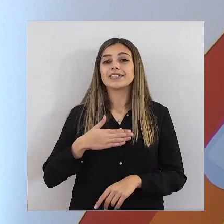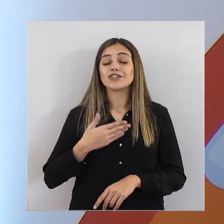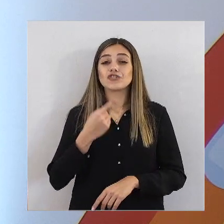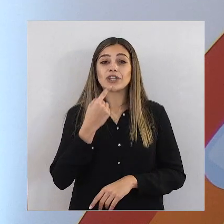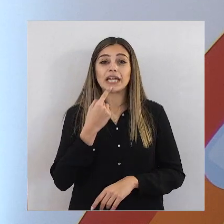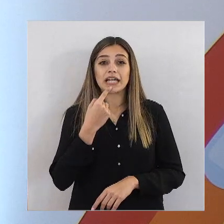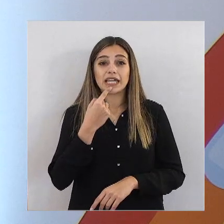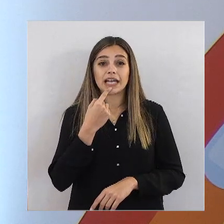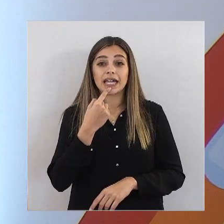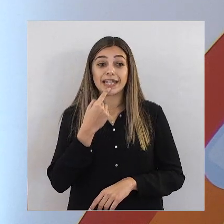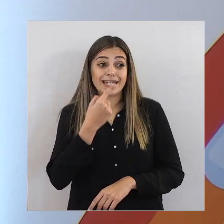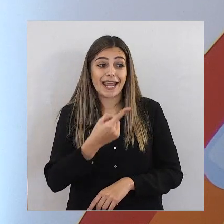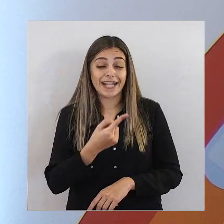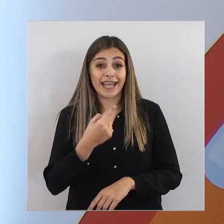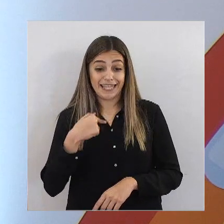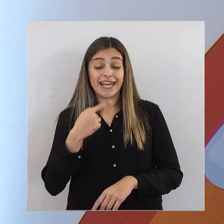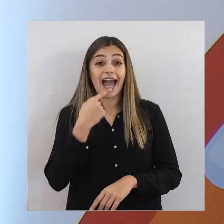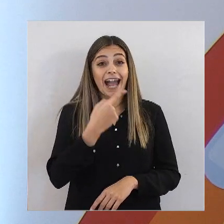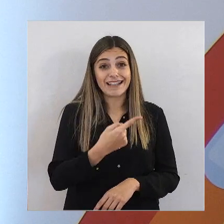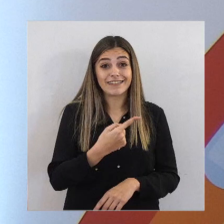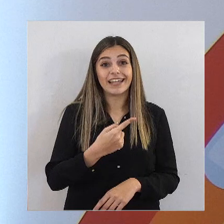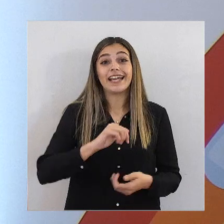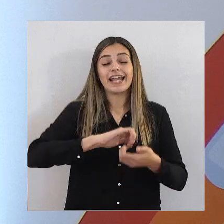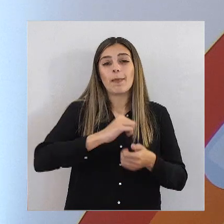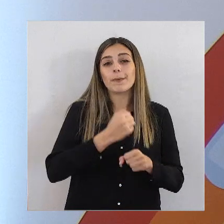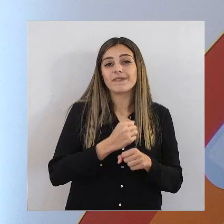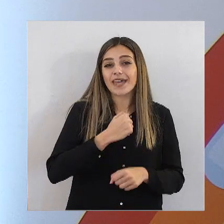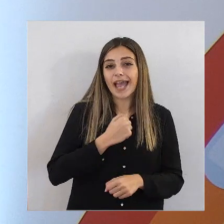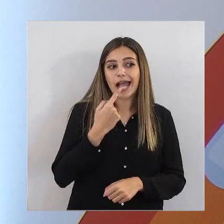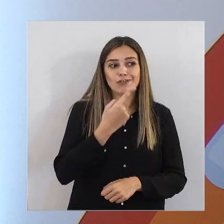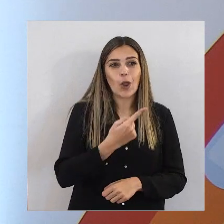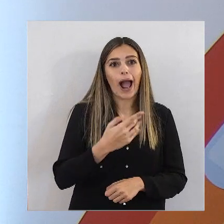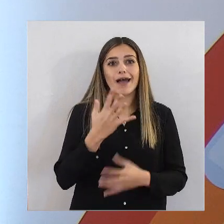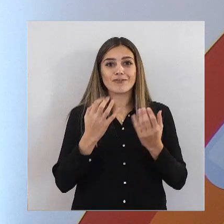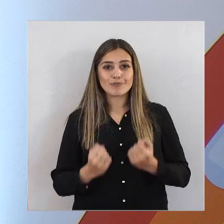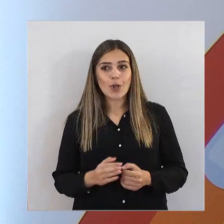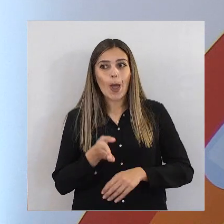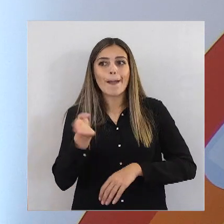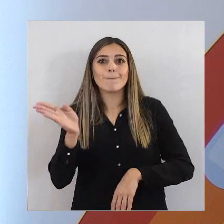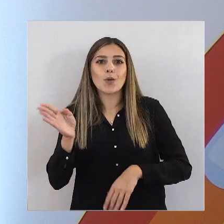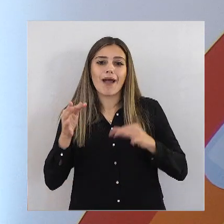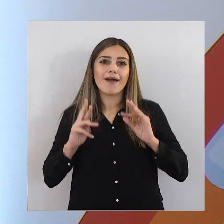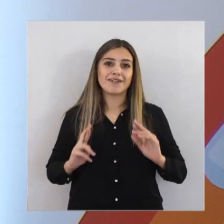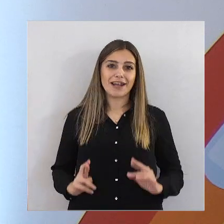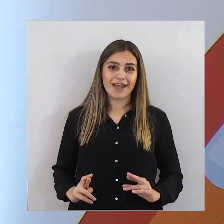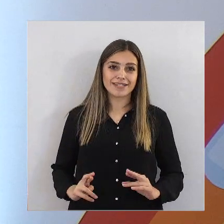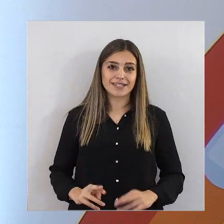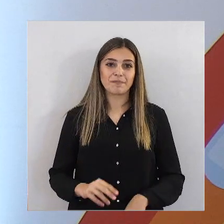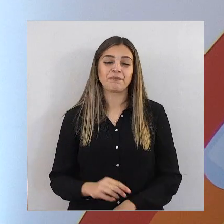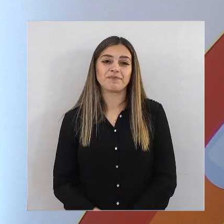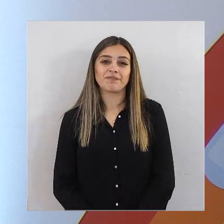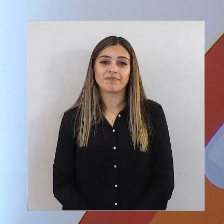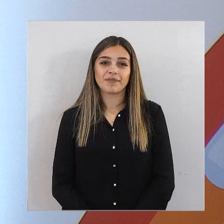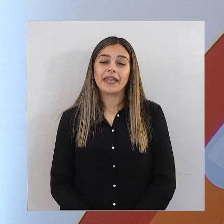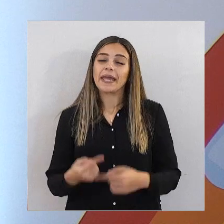a spa day after this project. In fact, I still really do. Nonetheless, hand on heart, I can say it was a journey